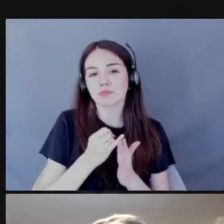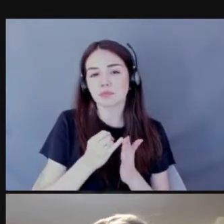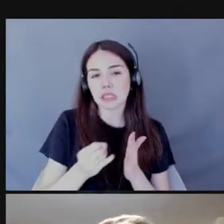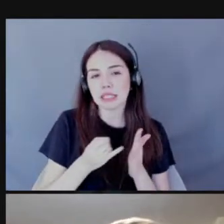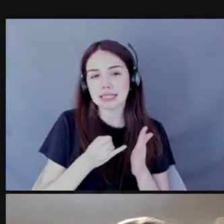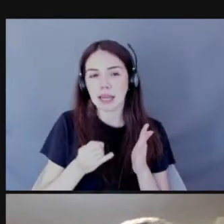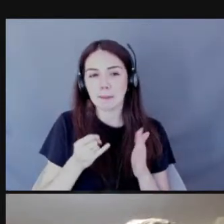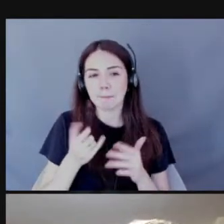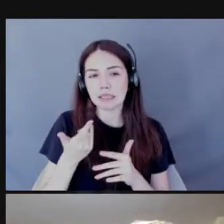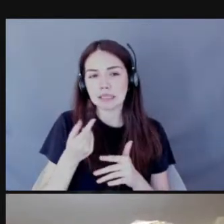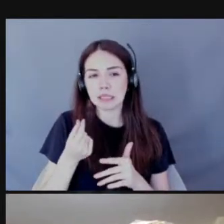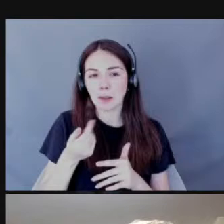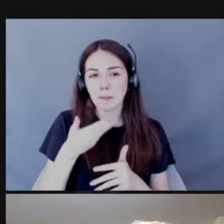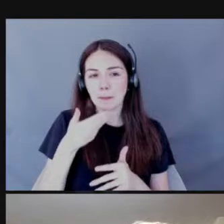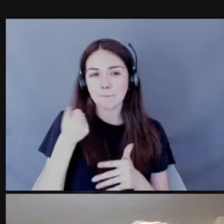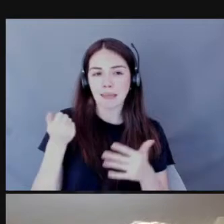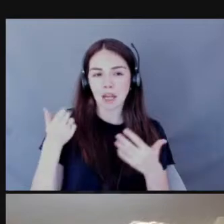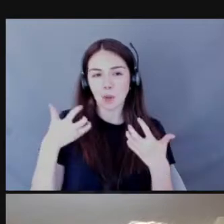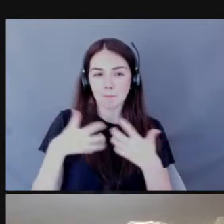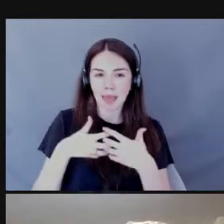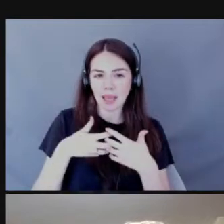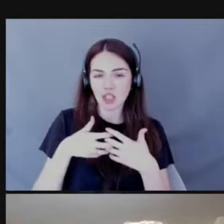what she thought the whole creature might have looked like.